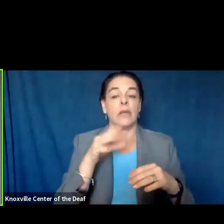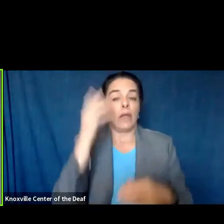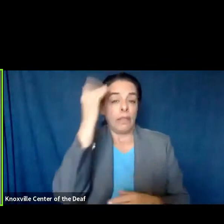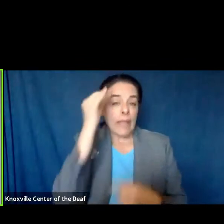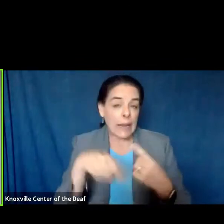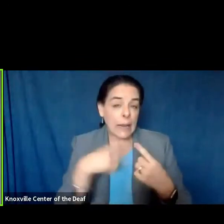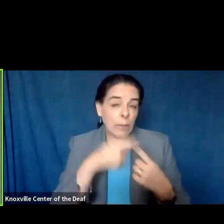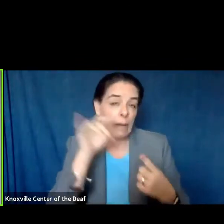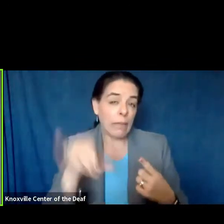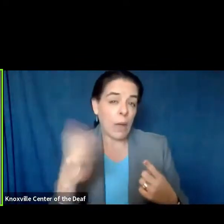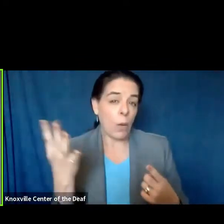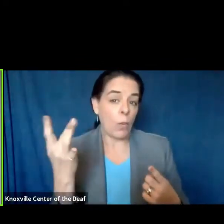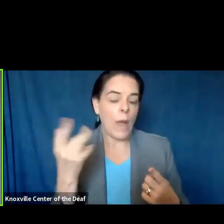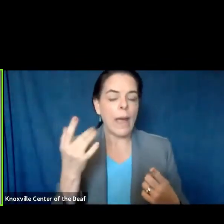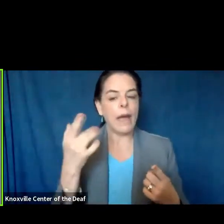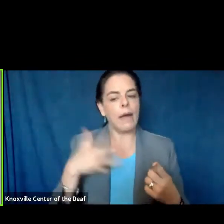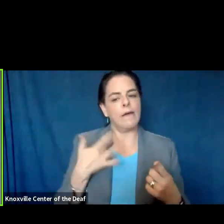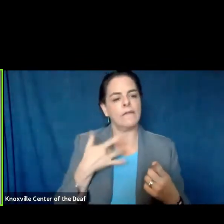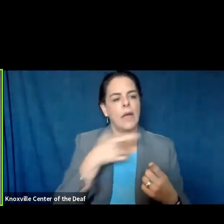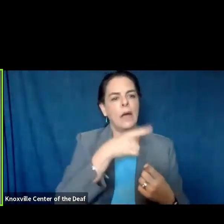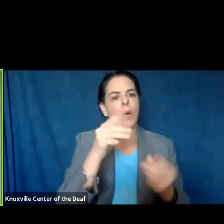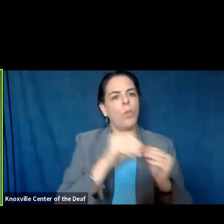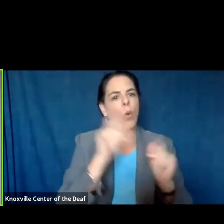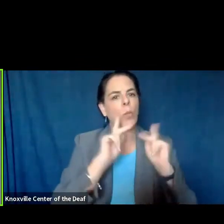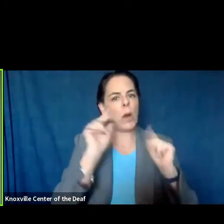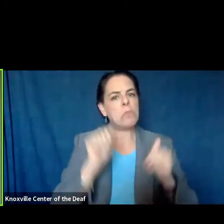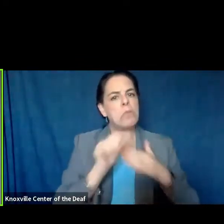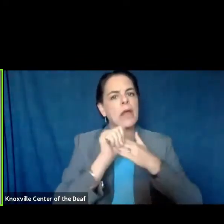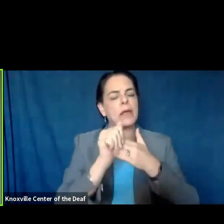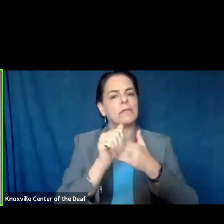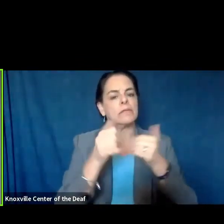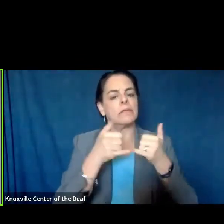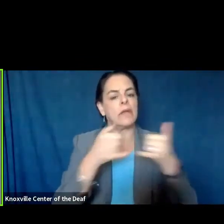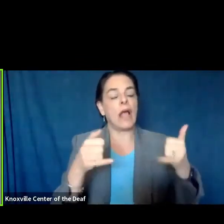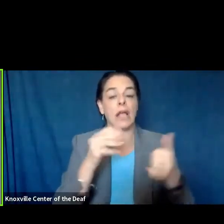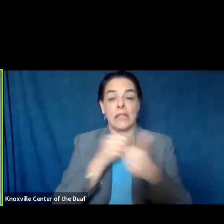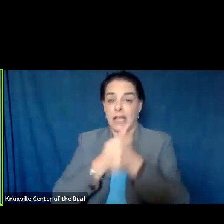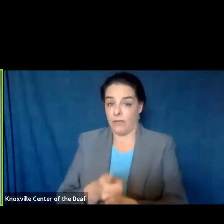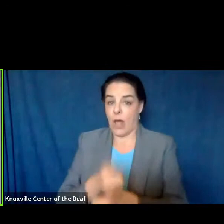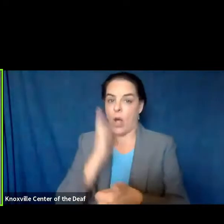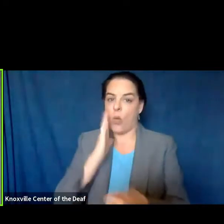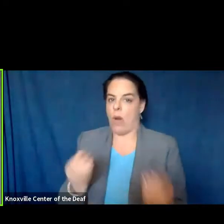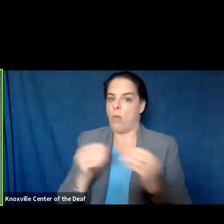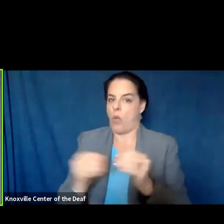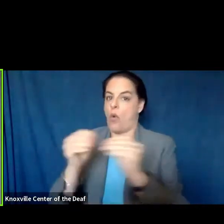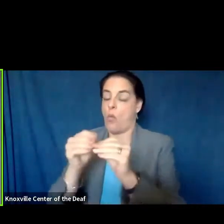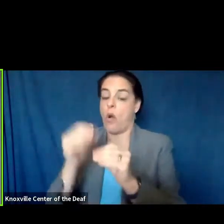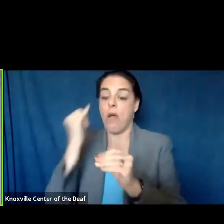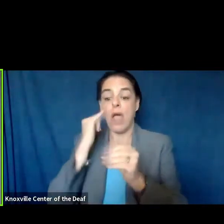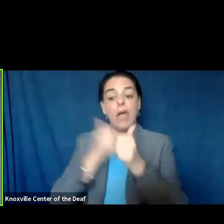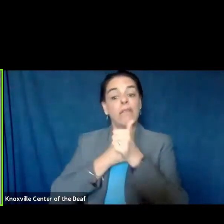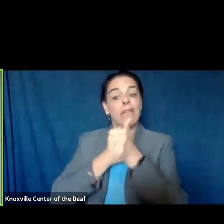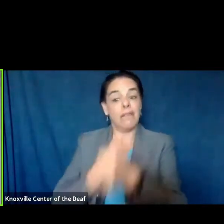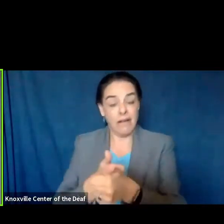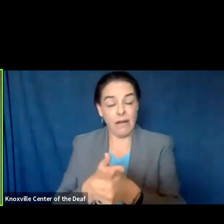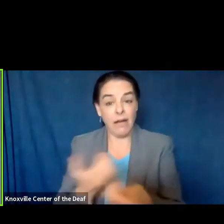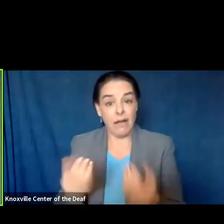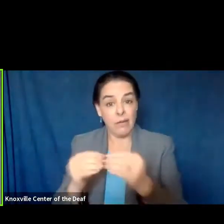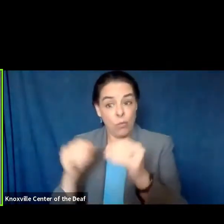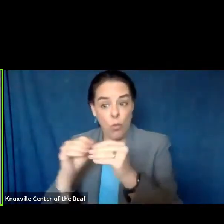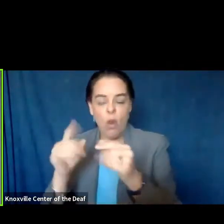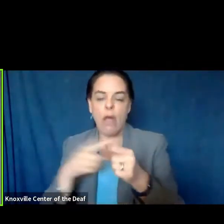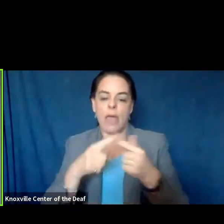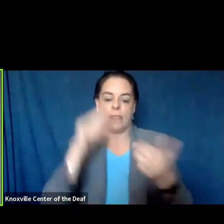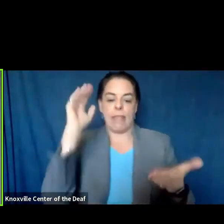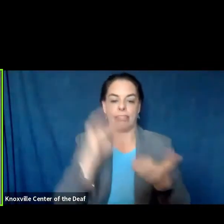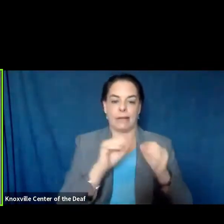will be able to better follow the guidelines and compliance will increase. And if compliance increases during the most likely period of transmission, then the risk